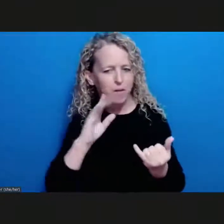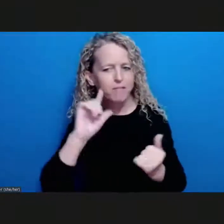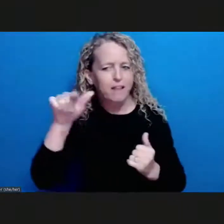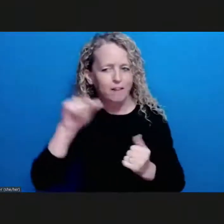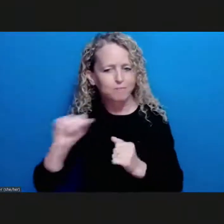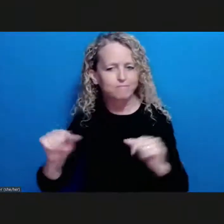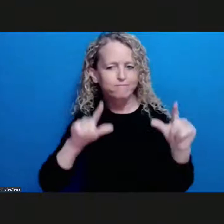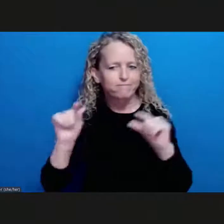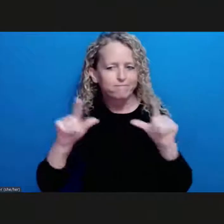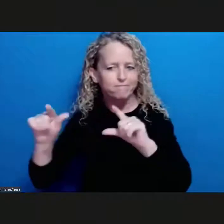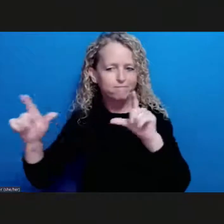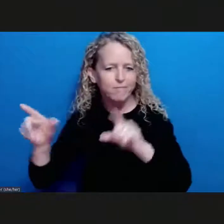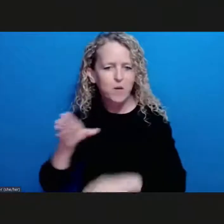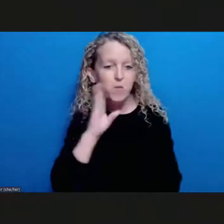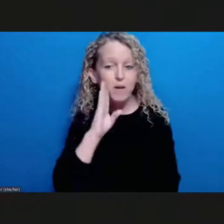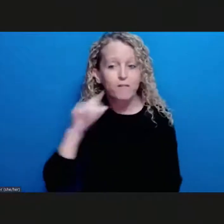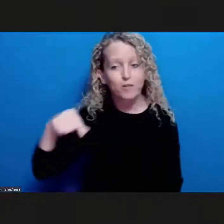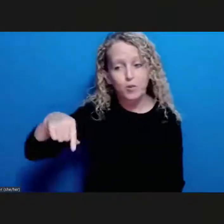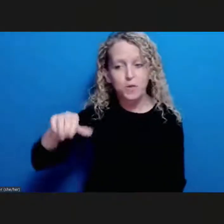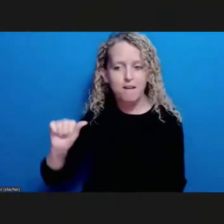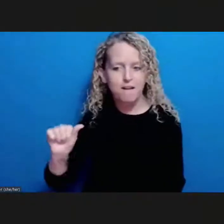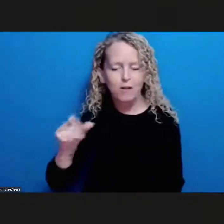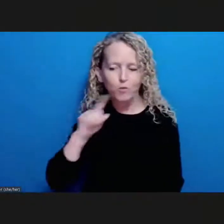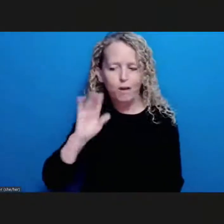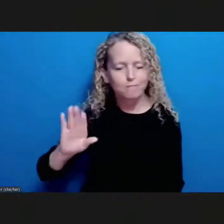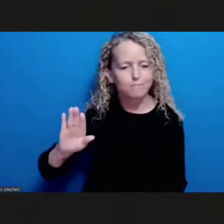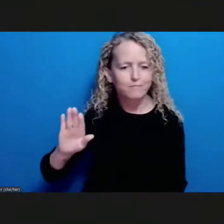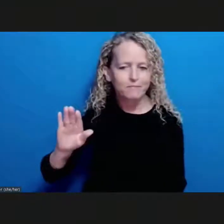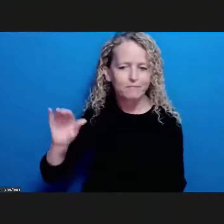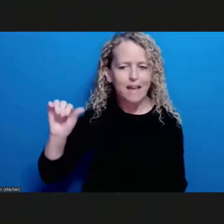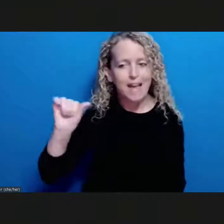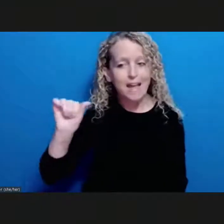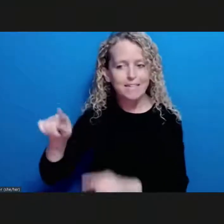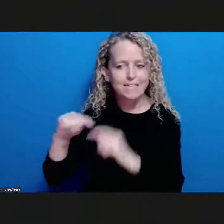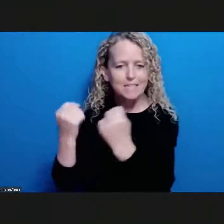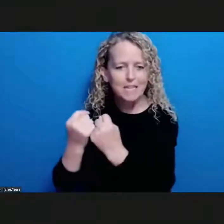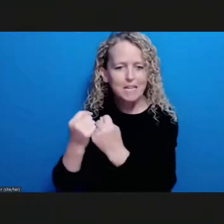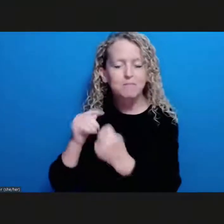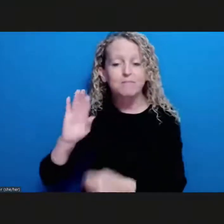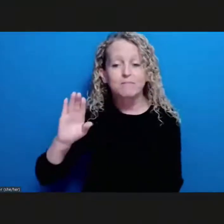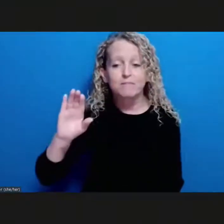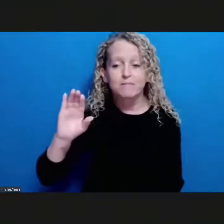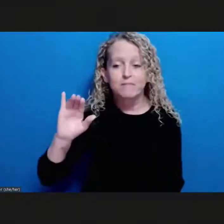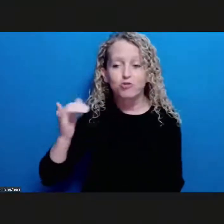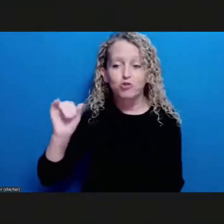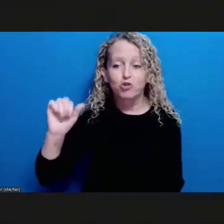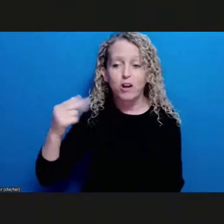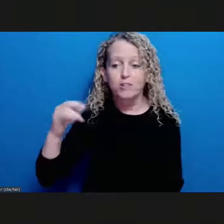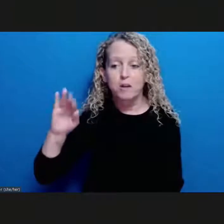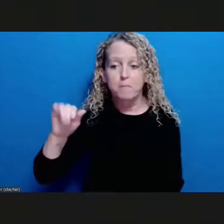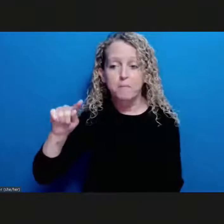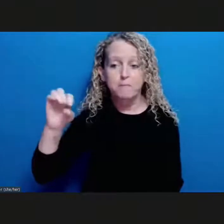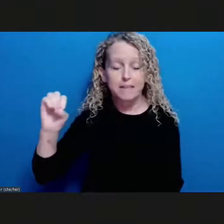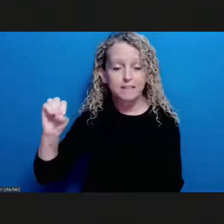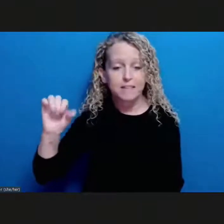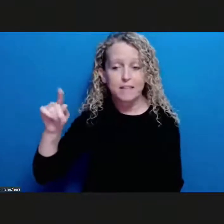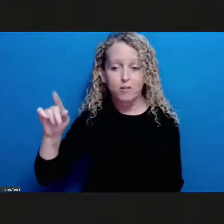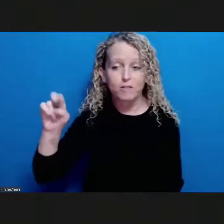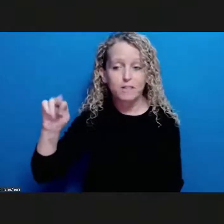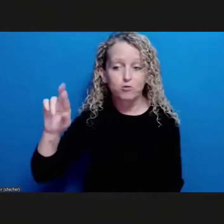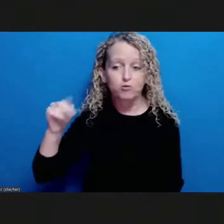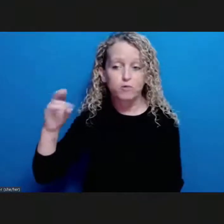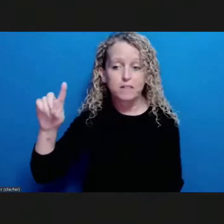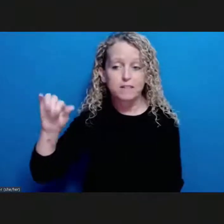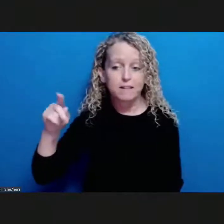period. I like to call them the A-team. Our Senior Policy Analyst, Josh Bates, and Carolyn Reed-Candell have joined